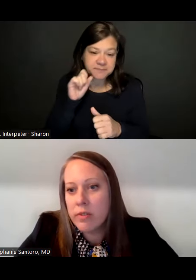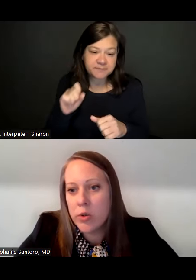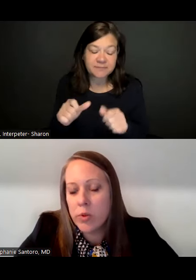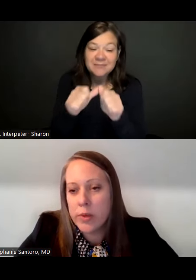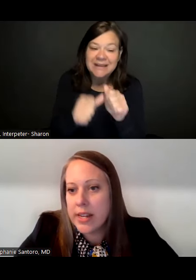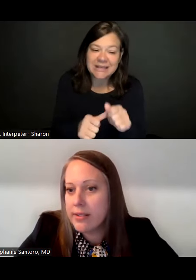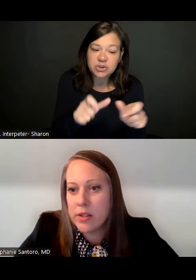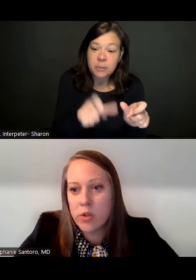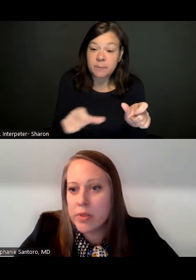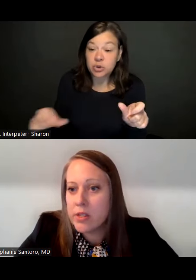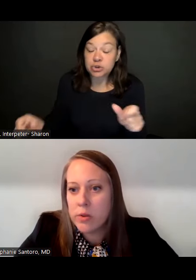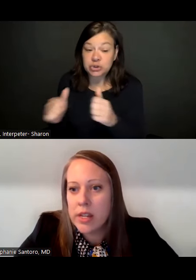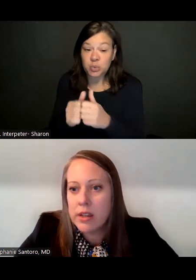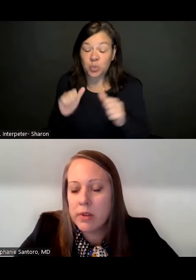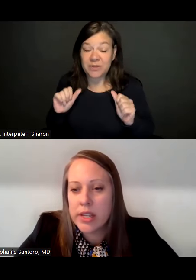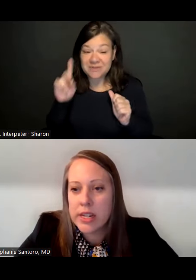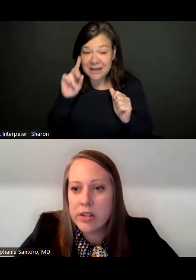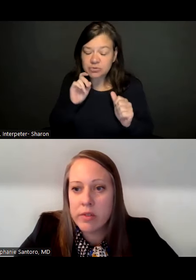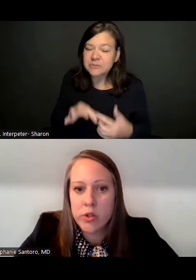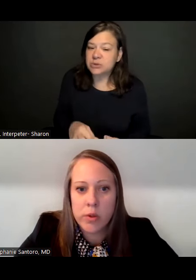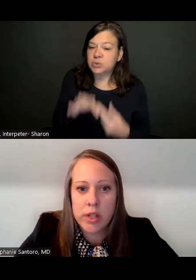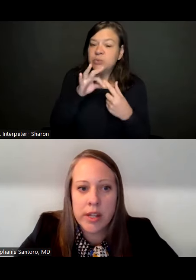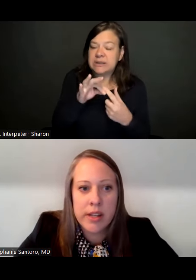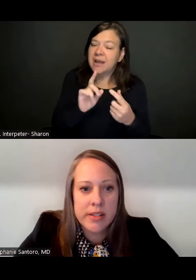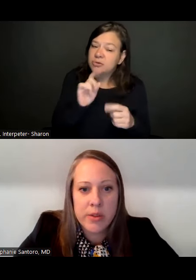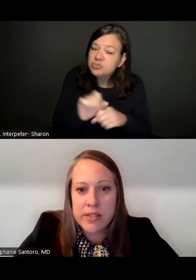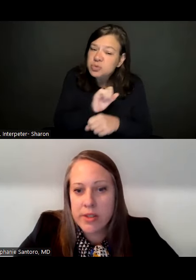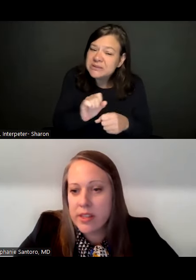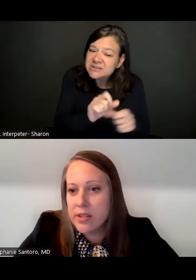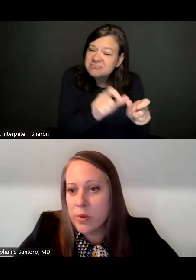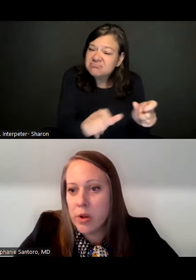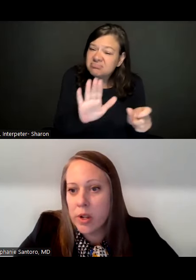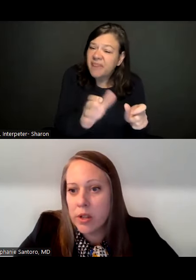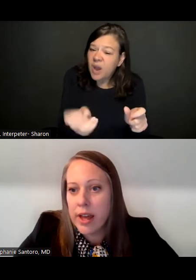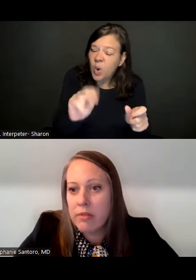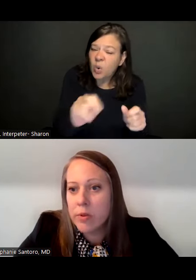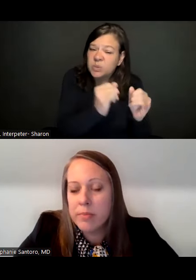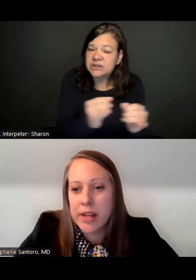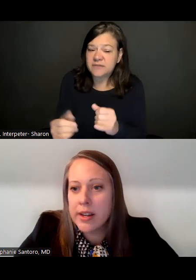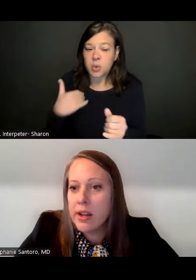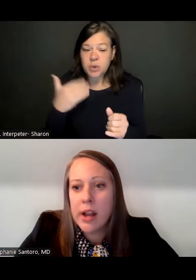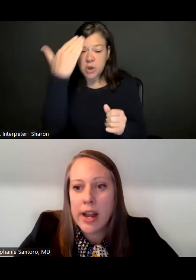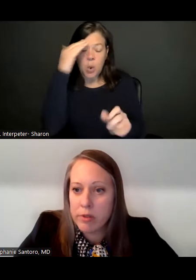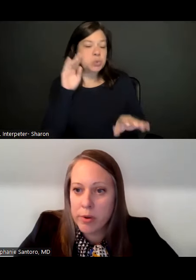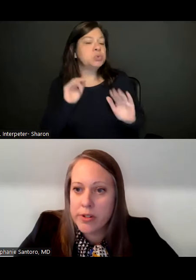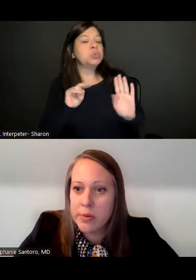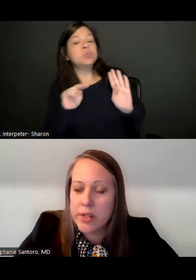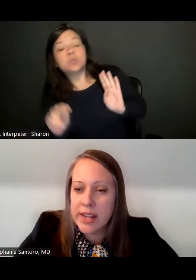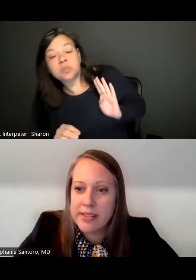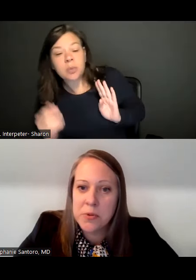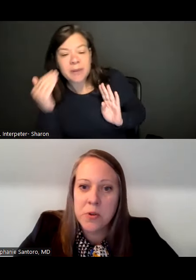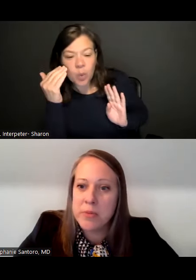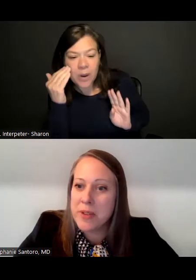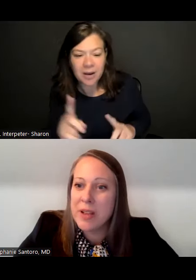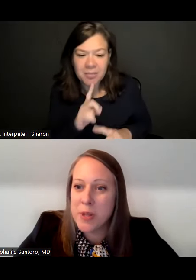each individual with Down syndrome is unique and really an individual. So these are the things we know to look out for, but not every person with